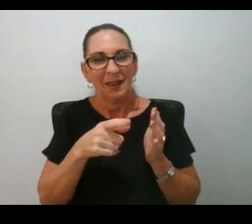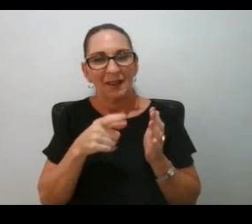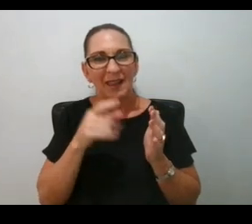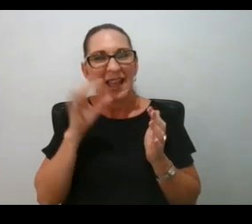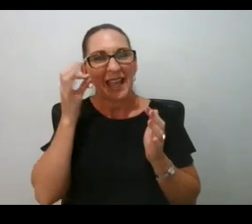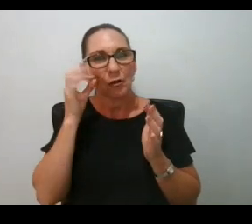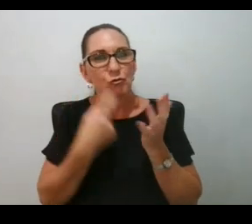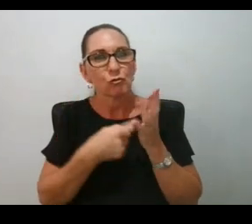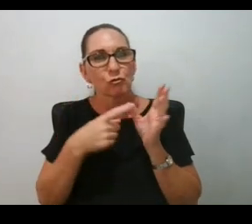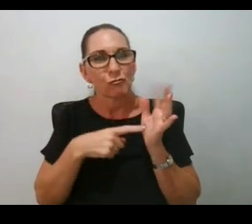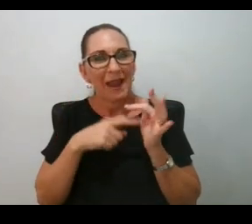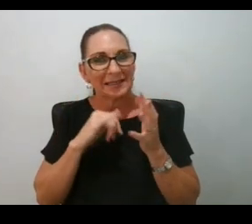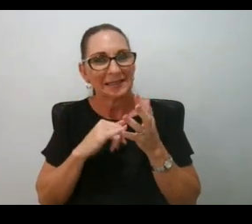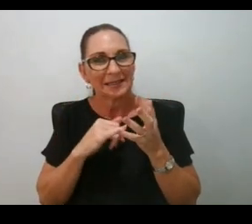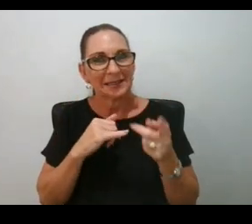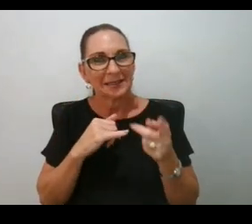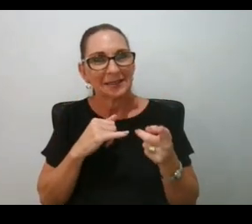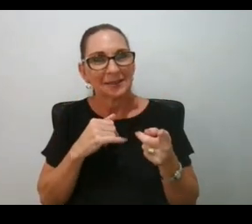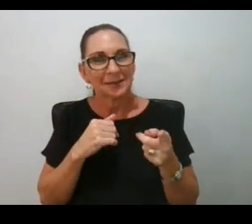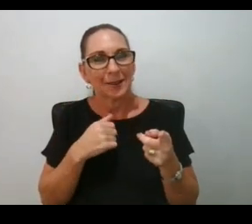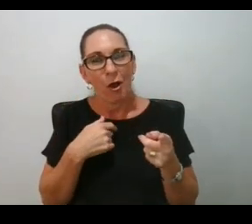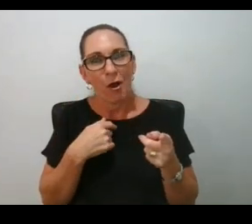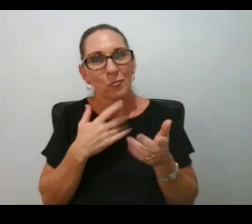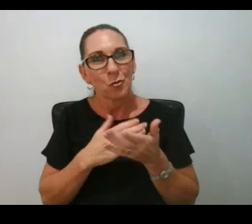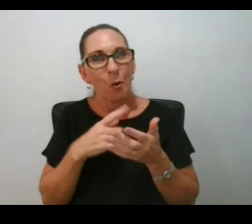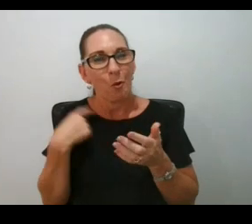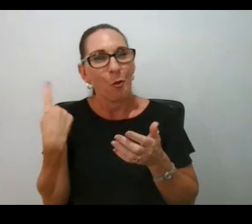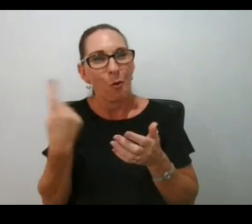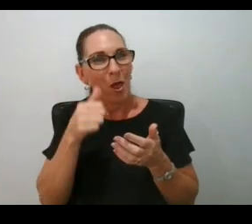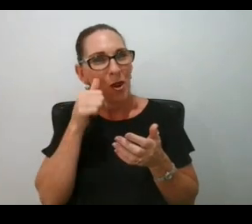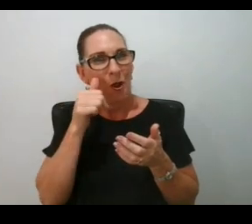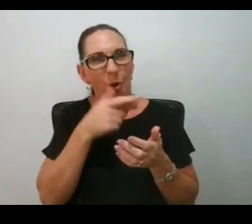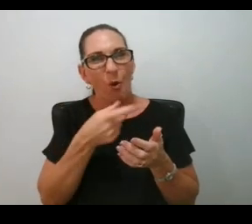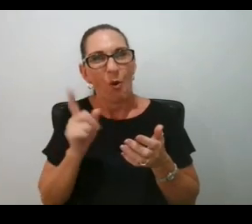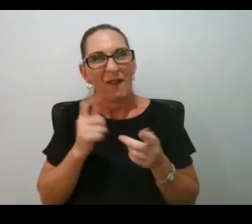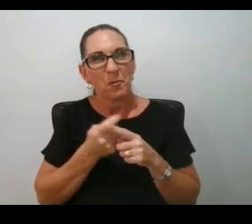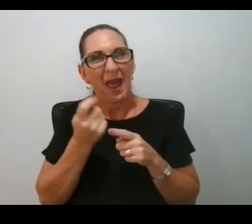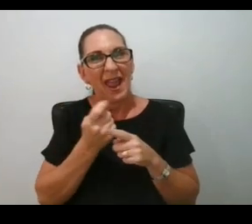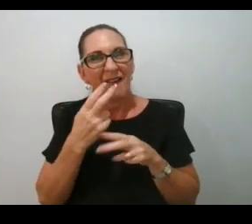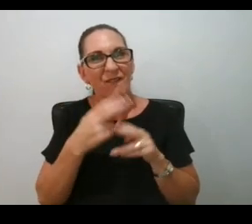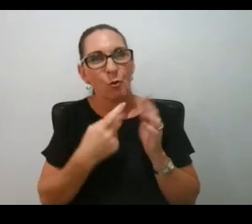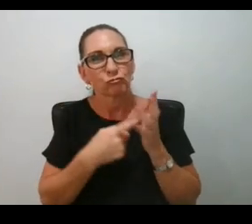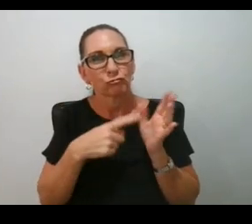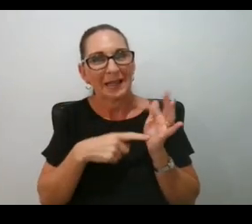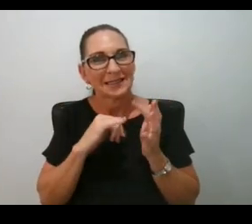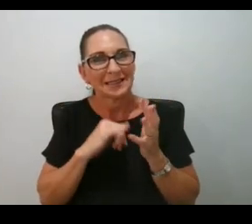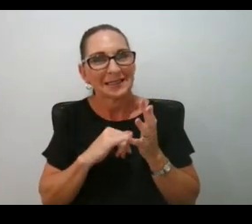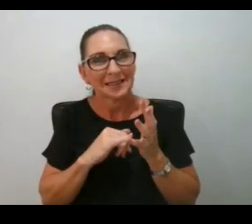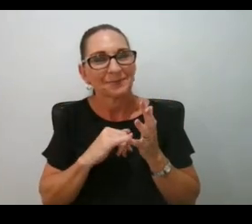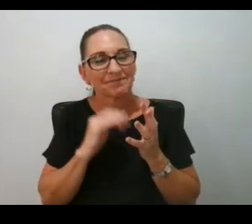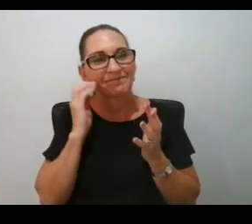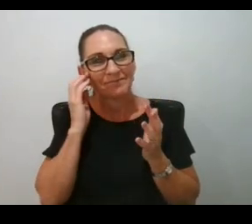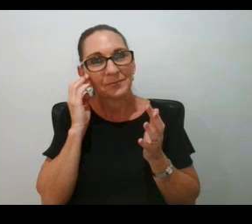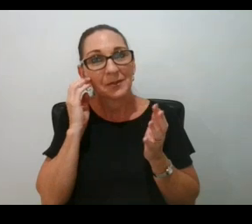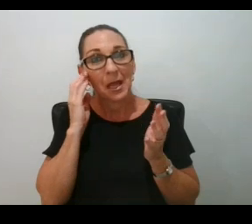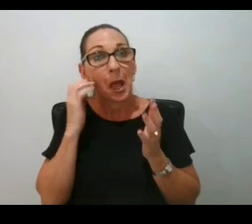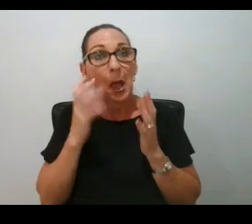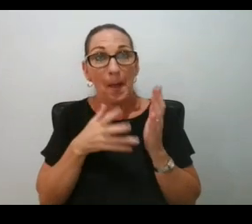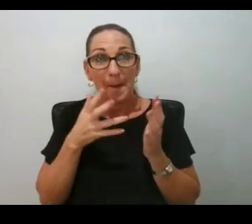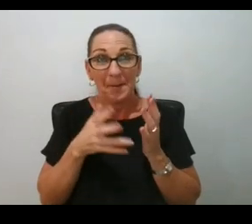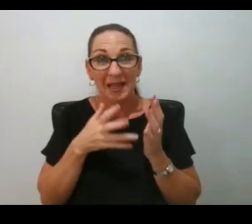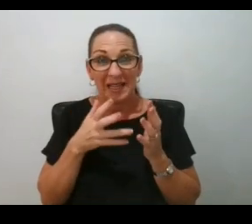think it's definitely implied we all suffer the council rates bill. So it's likely that if they're struggling to pay all of